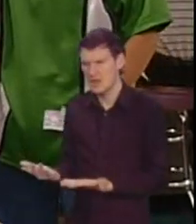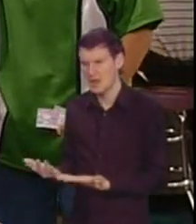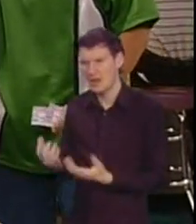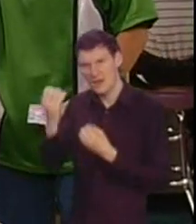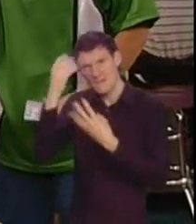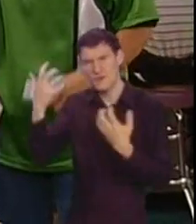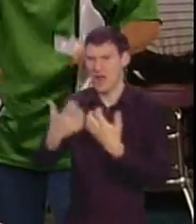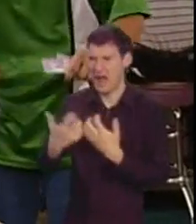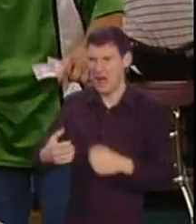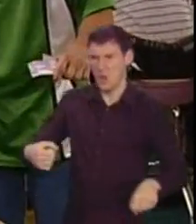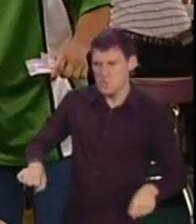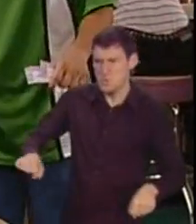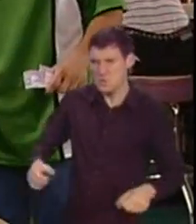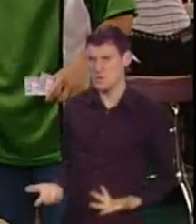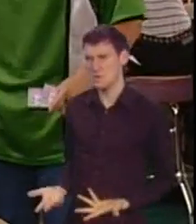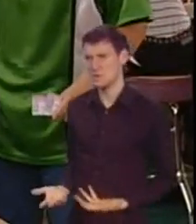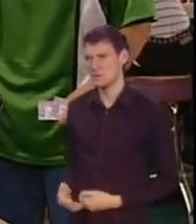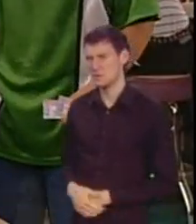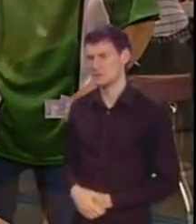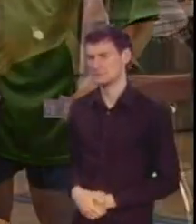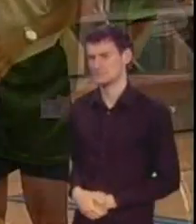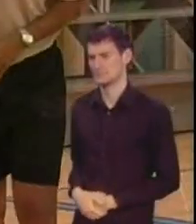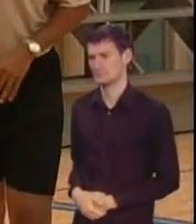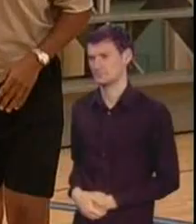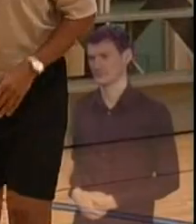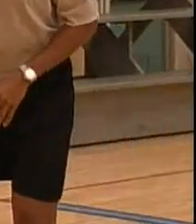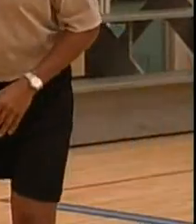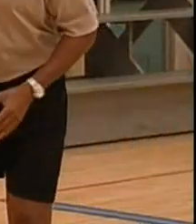What's the matter, Nicky? Did you forget out of room?